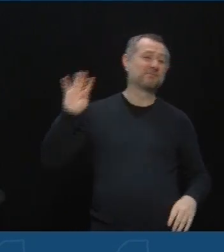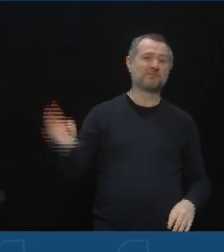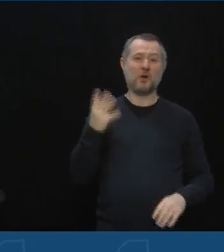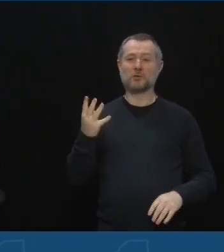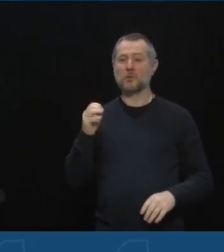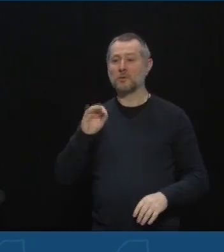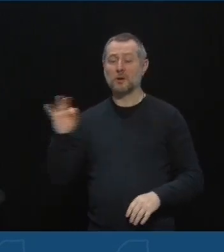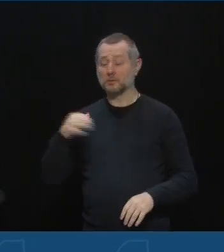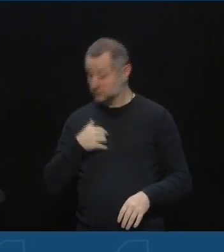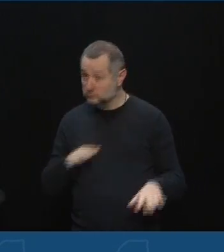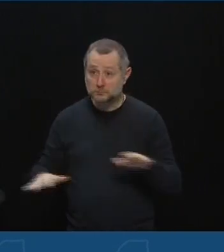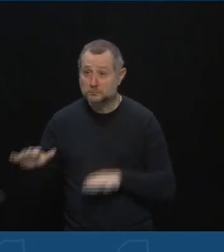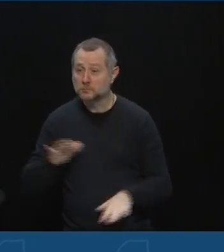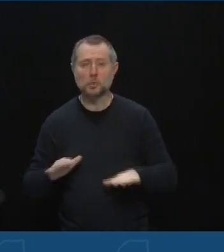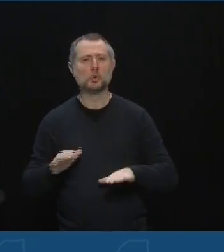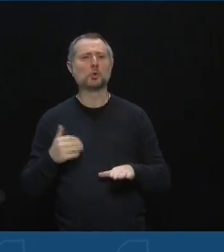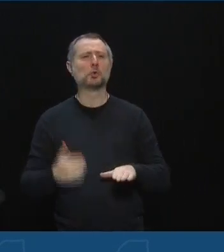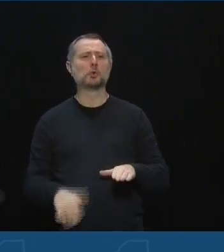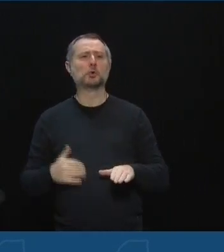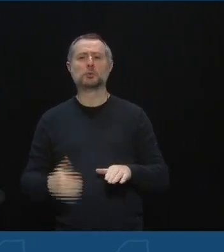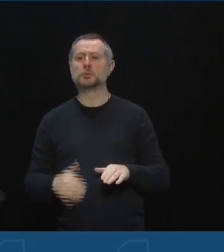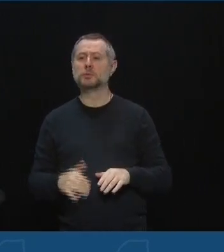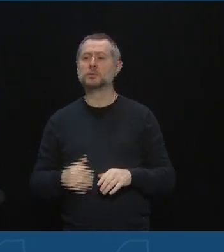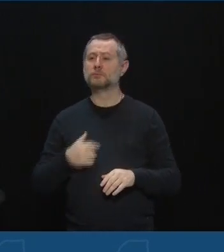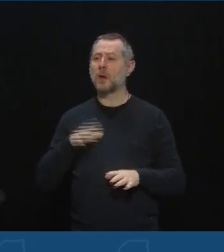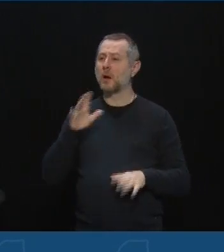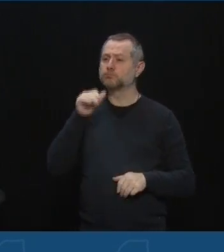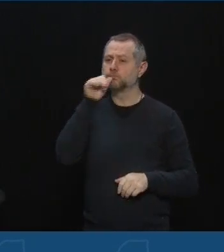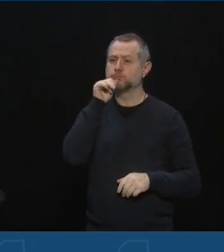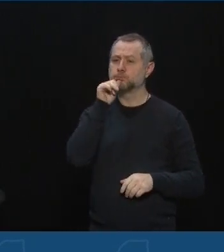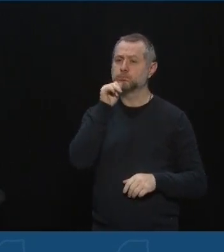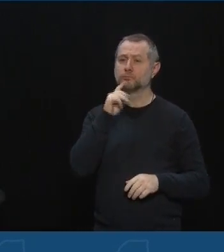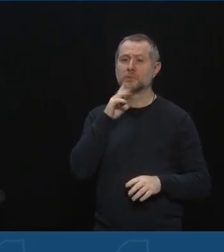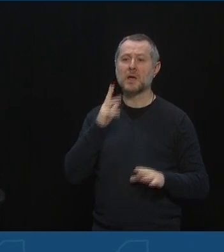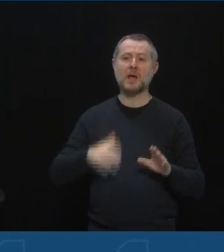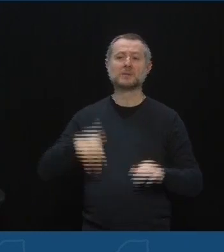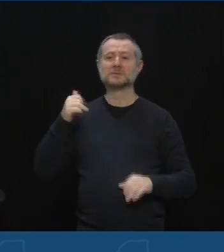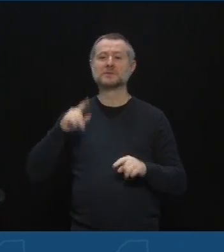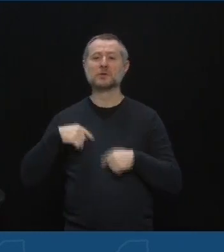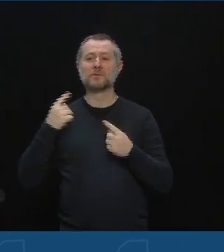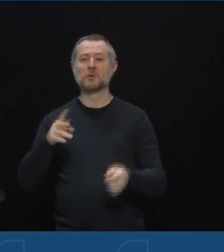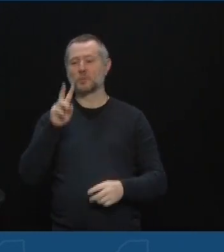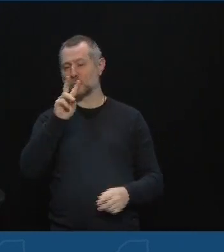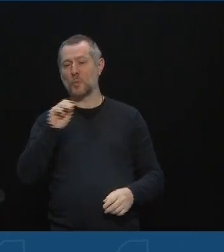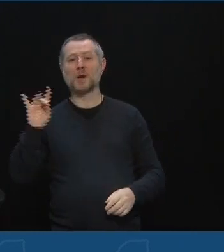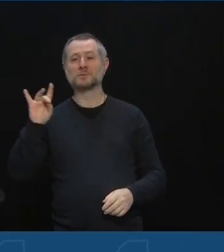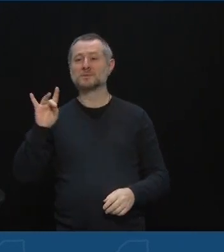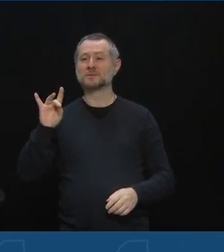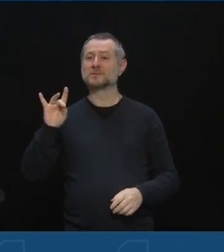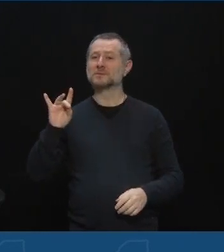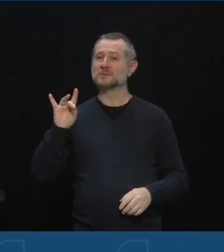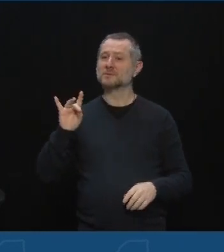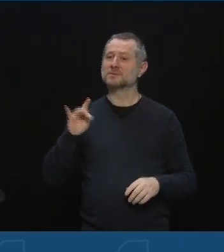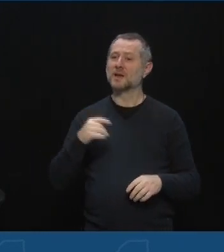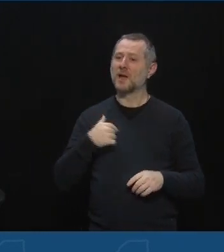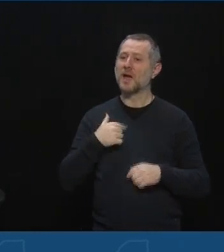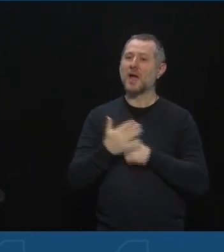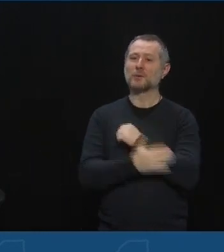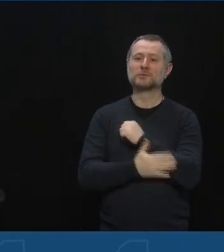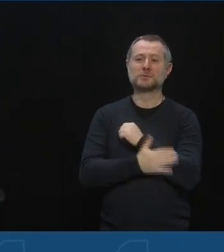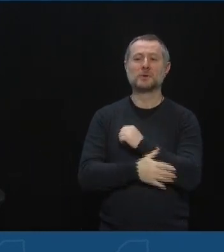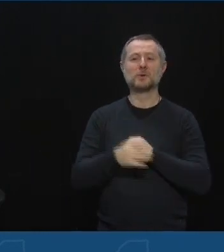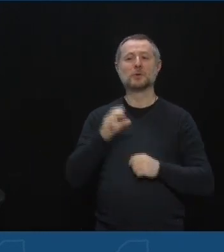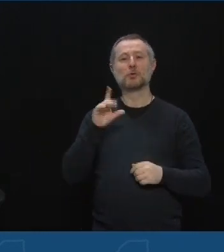higher? This is really painful. This is the highest it's been since 2008. 2008, I was a county clerk, and nobody was